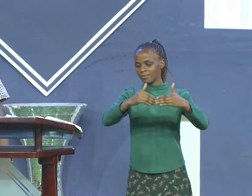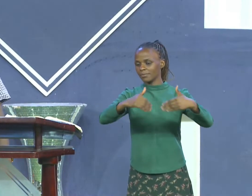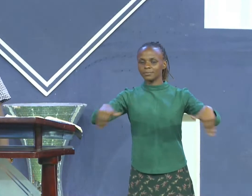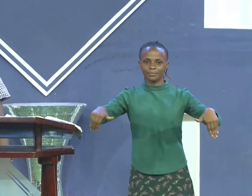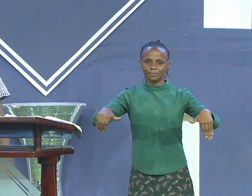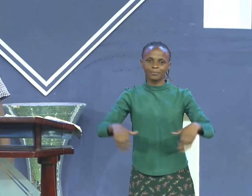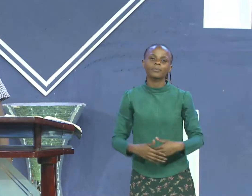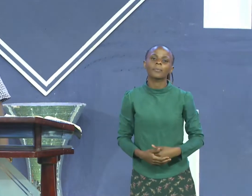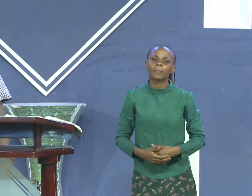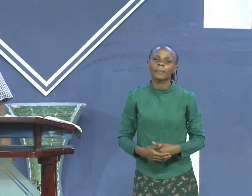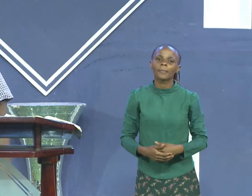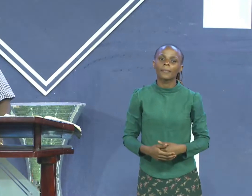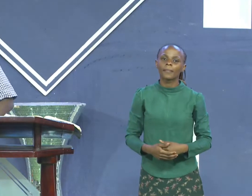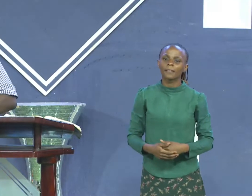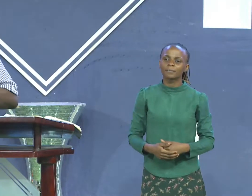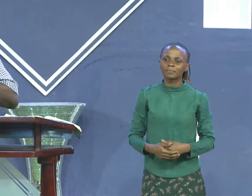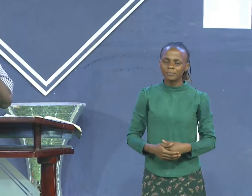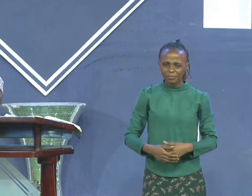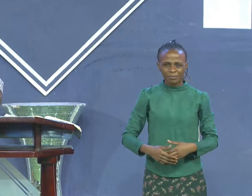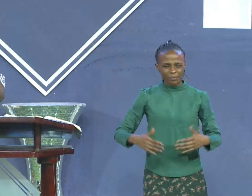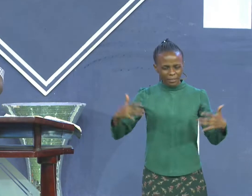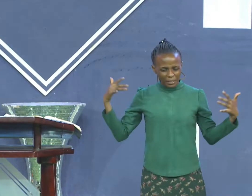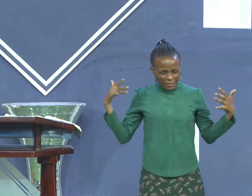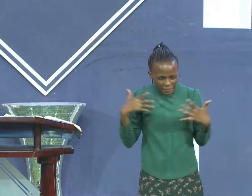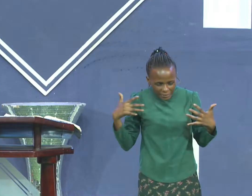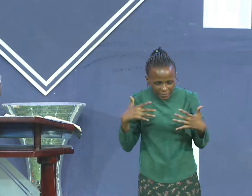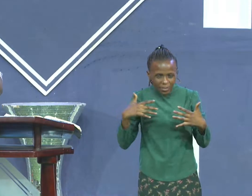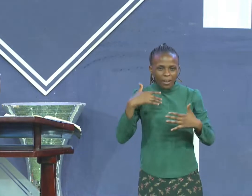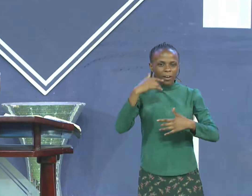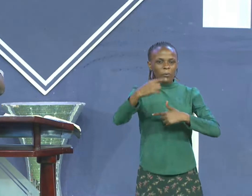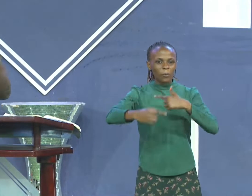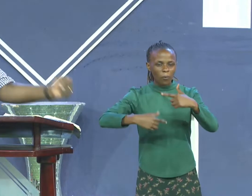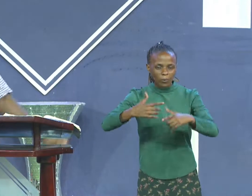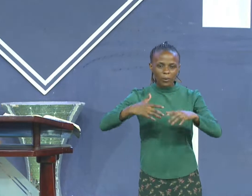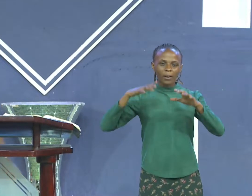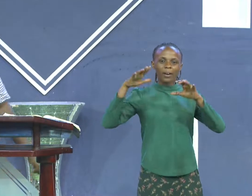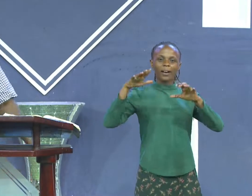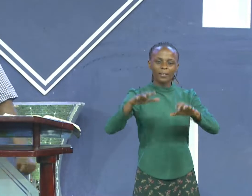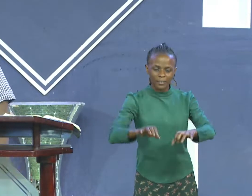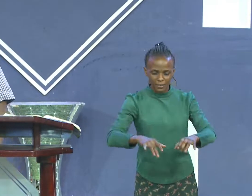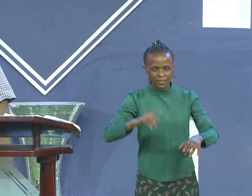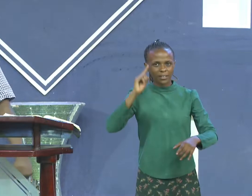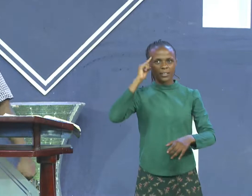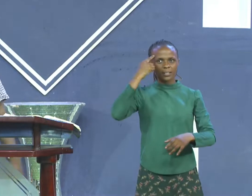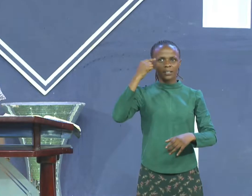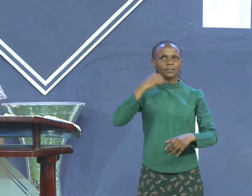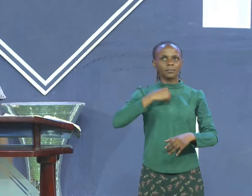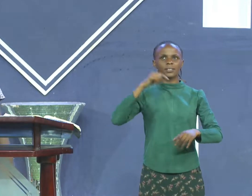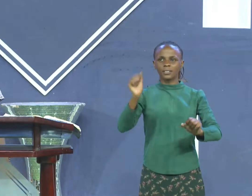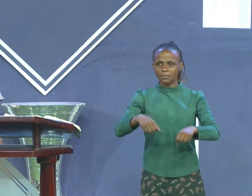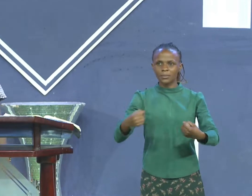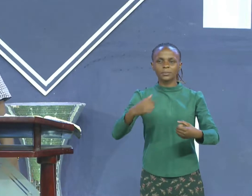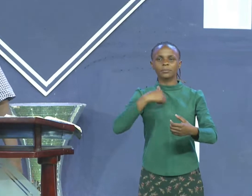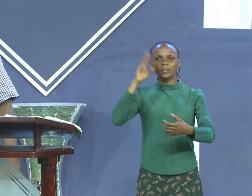eyo ey'obwakyaka. They fear taking on, advancing, they think they can't. Batya okutwala